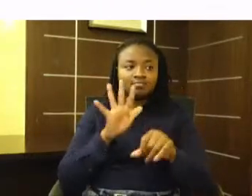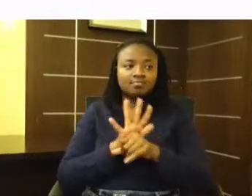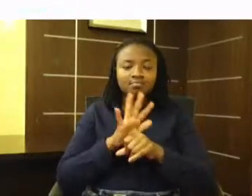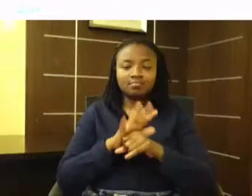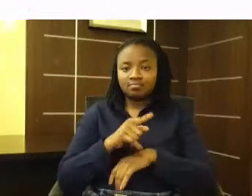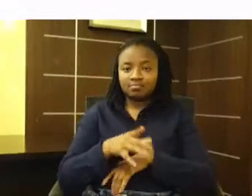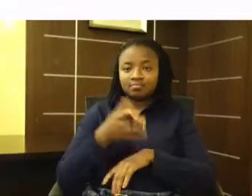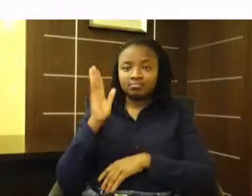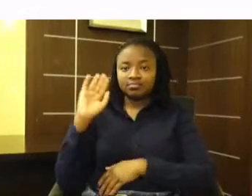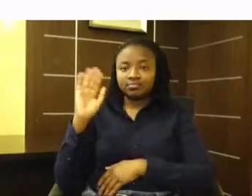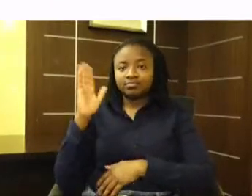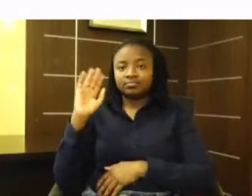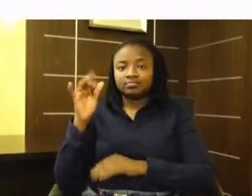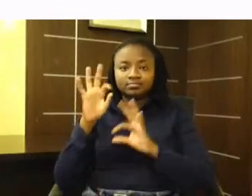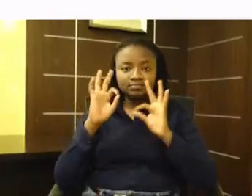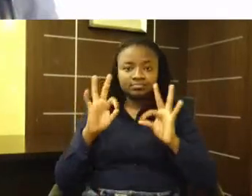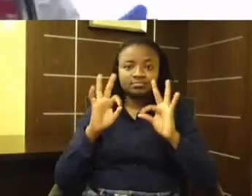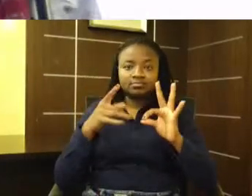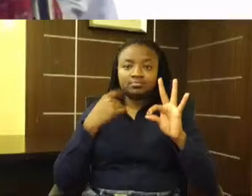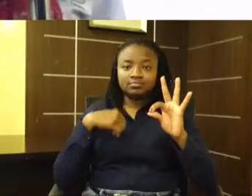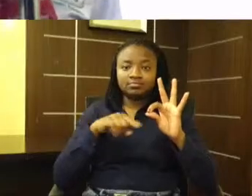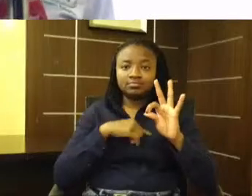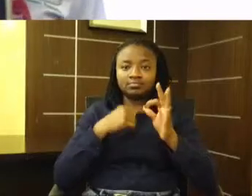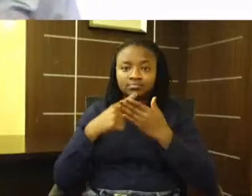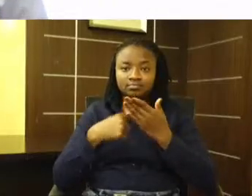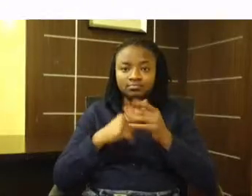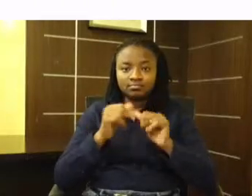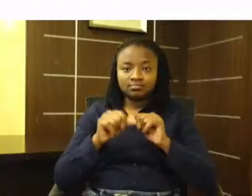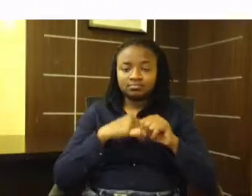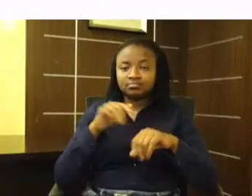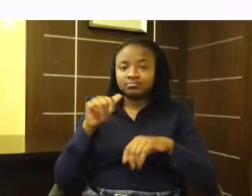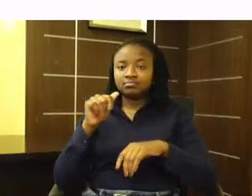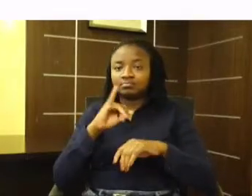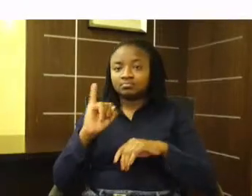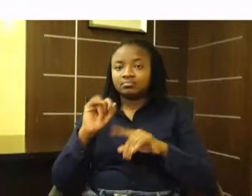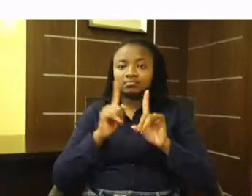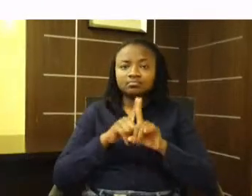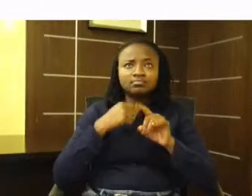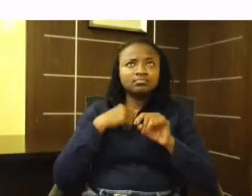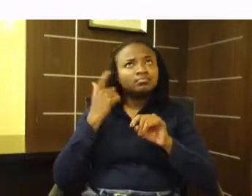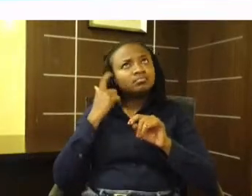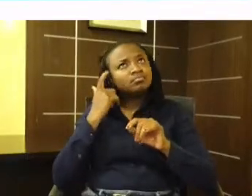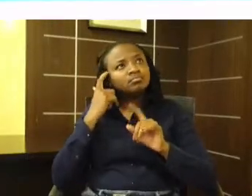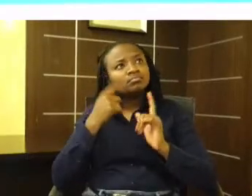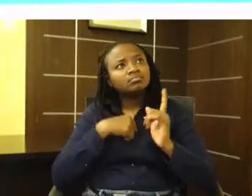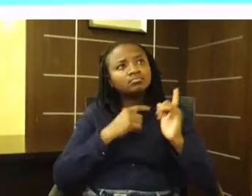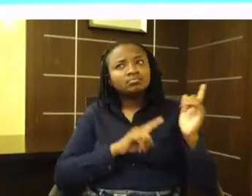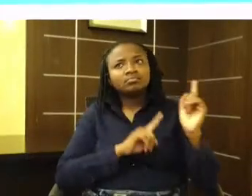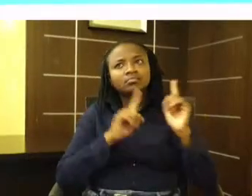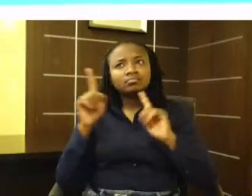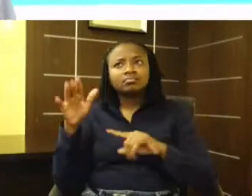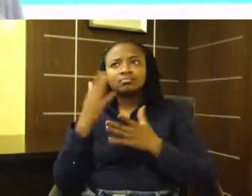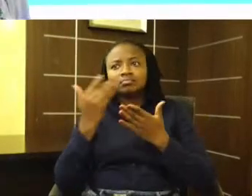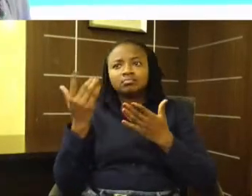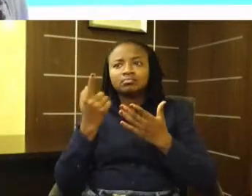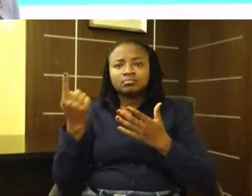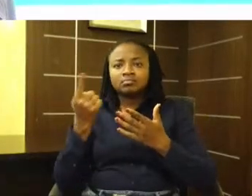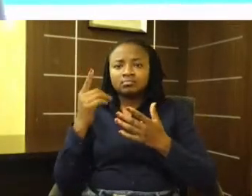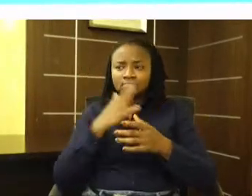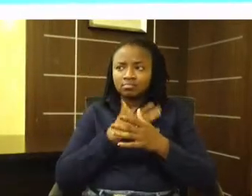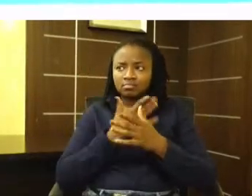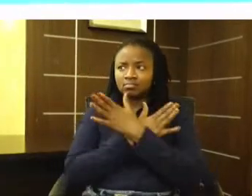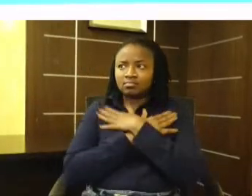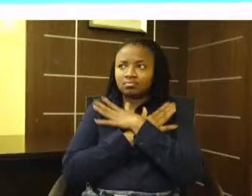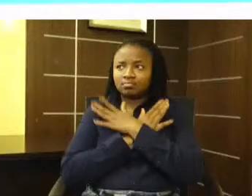And you've talked about AI. I went somewhere and my friend was with her son who is